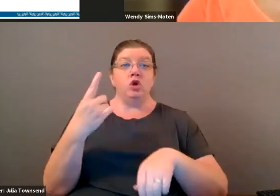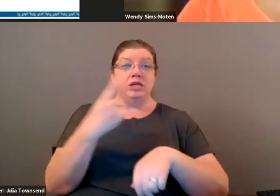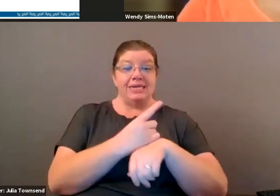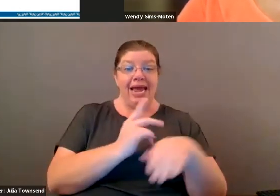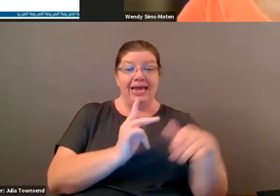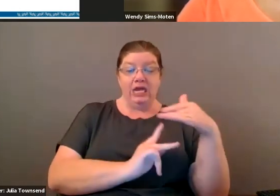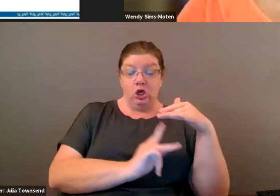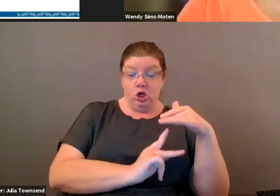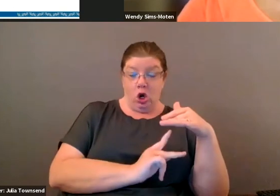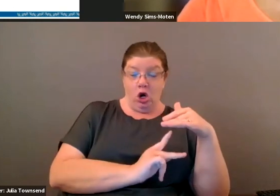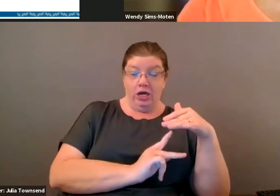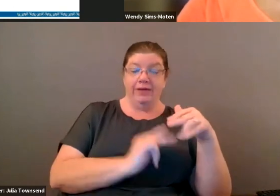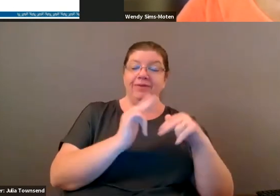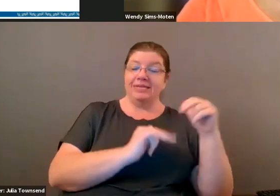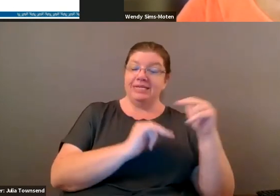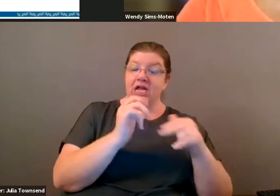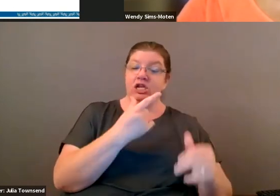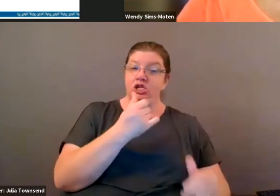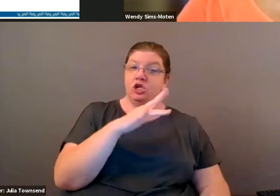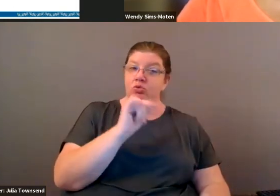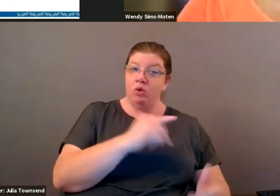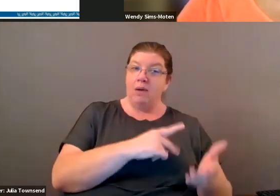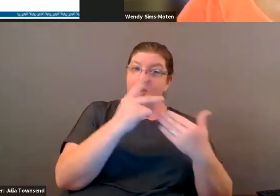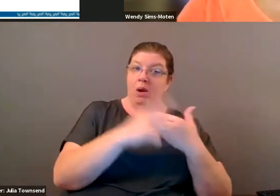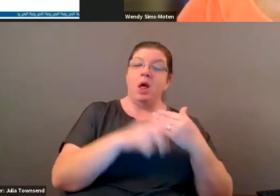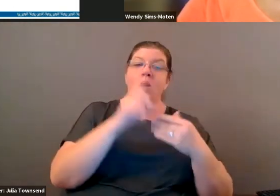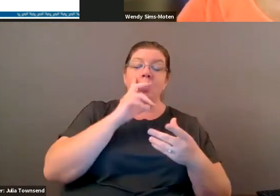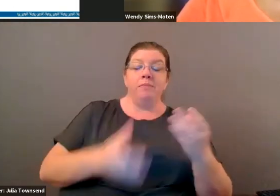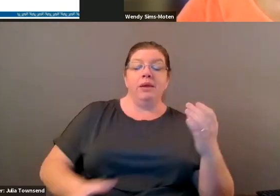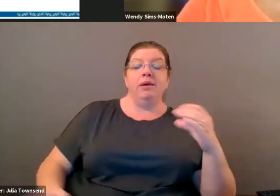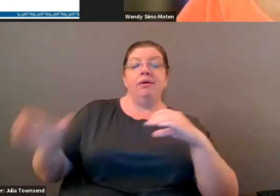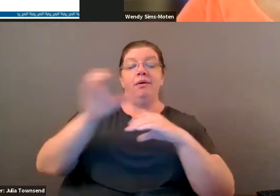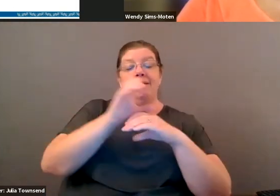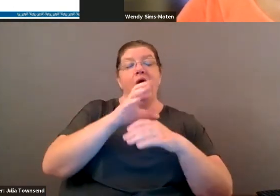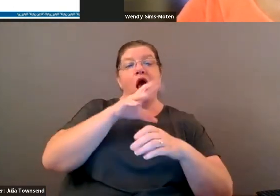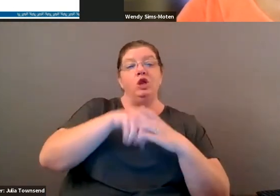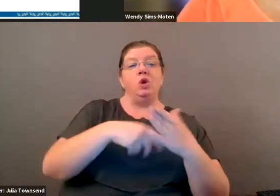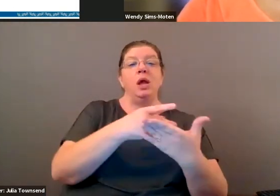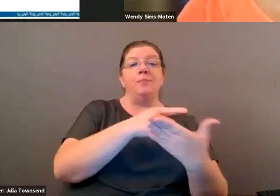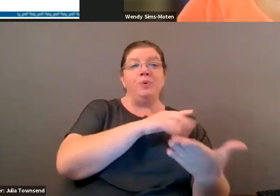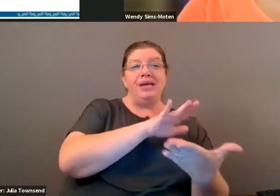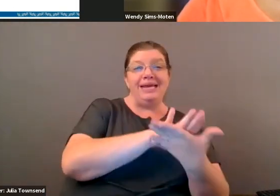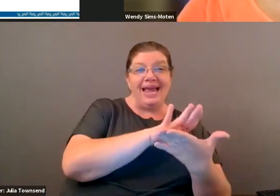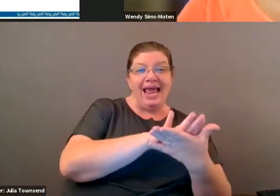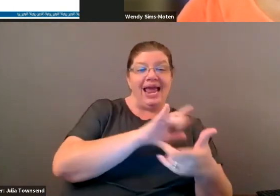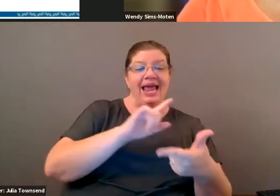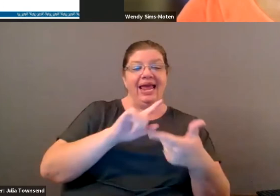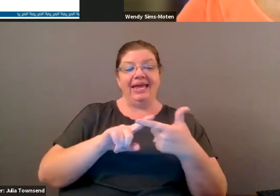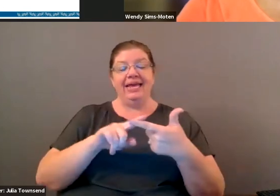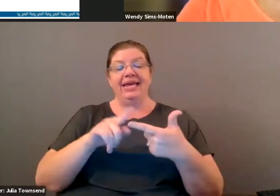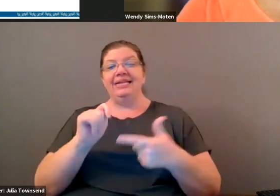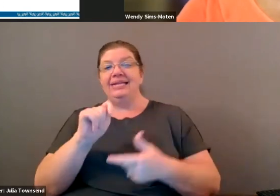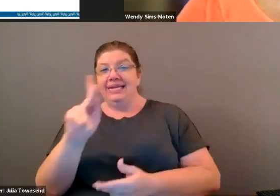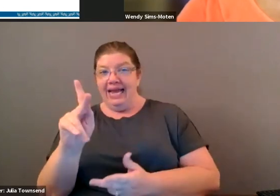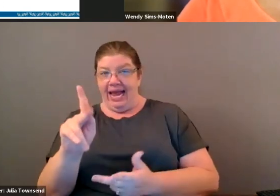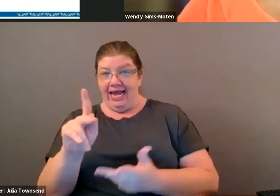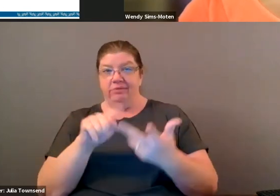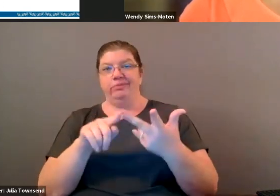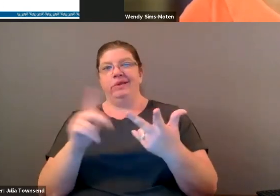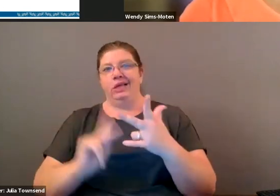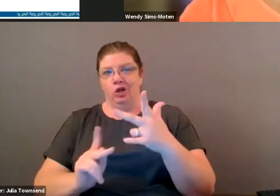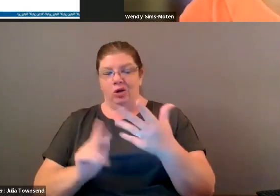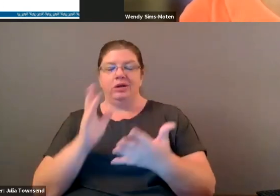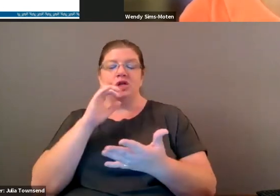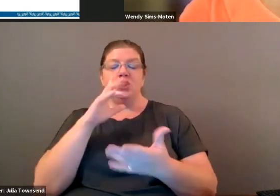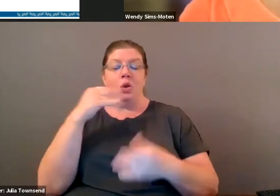grant program, and that will be expanded to include pre-K and TK classrooms. So in the current